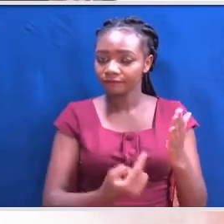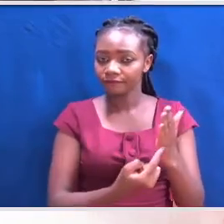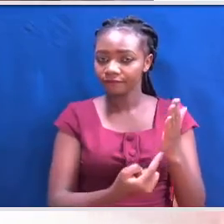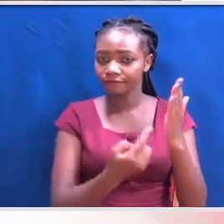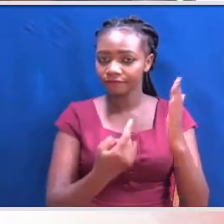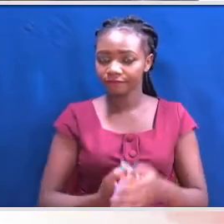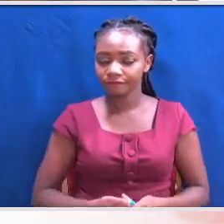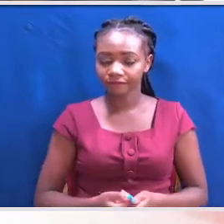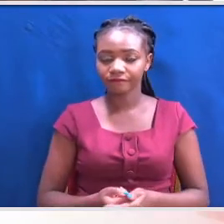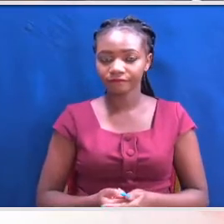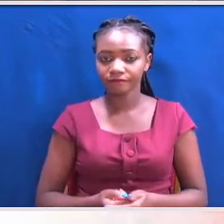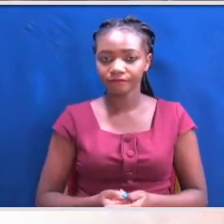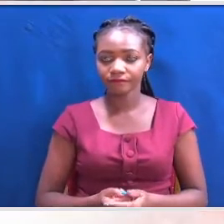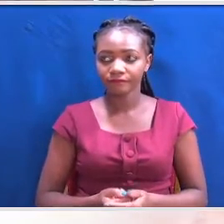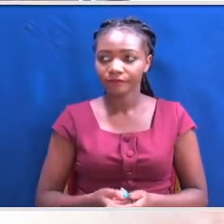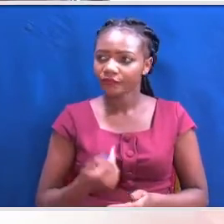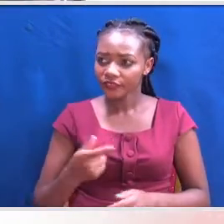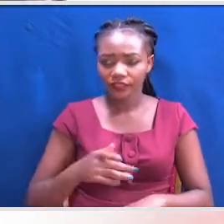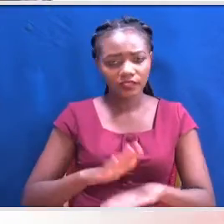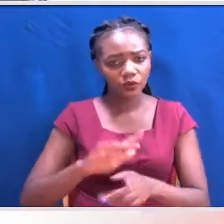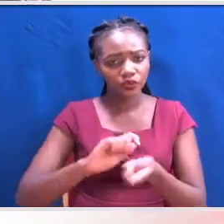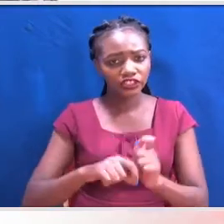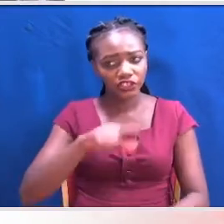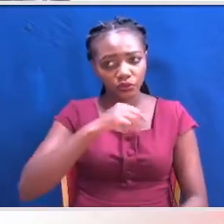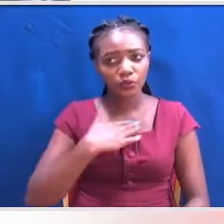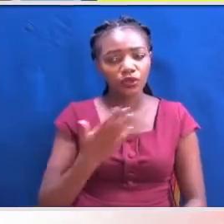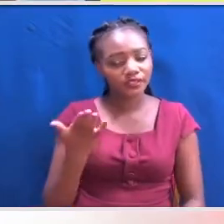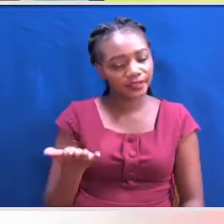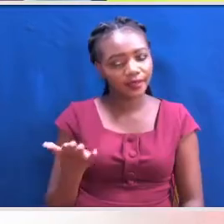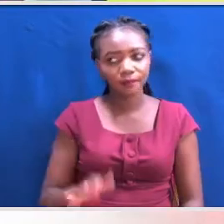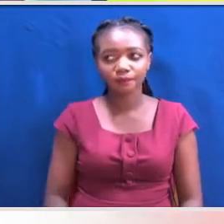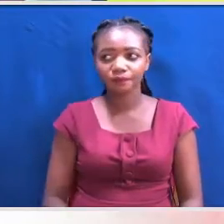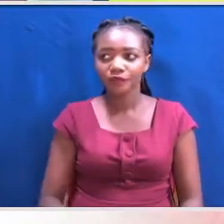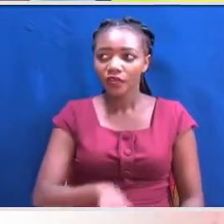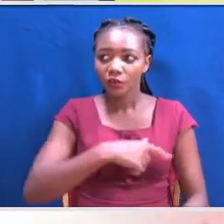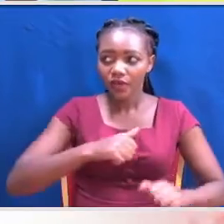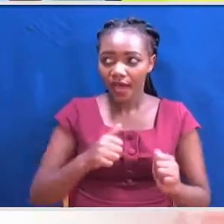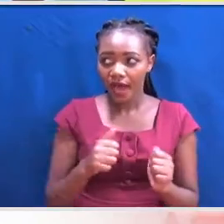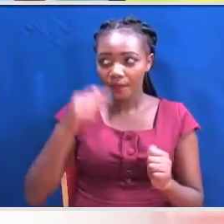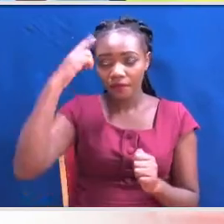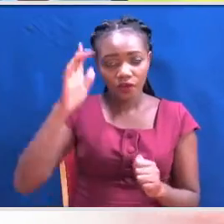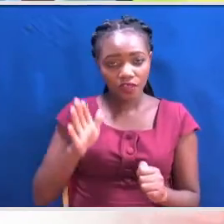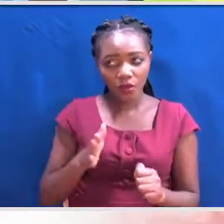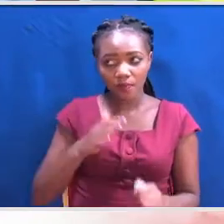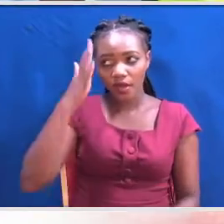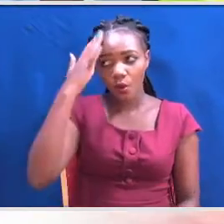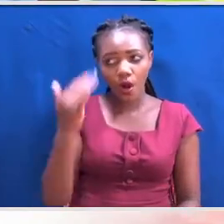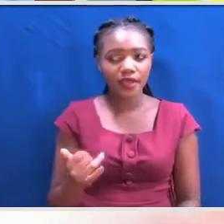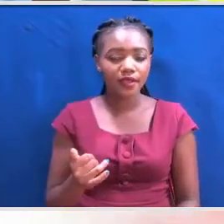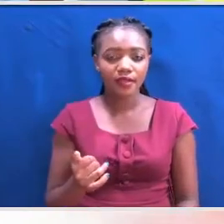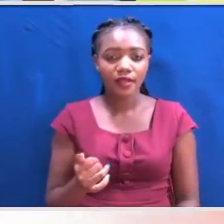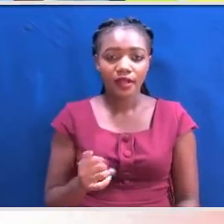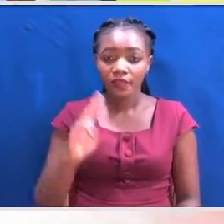through electric power. That is the kind of transformation that we are talking about. Happy for the women because they will